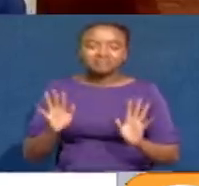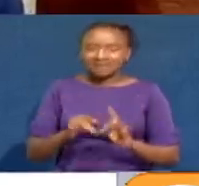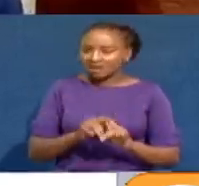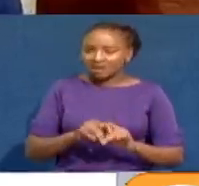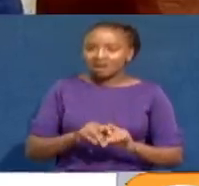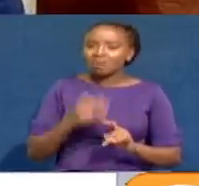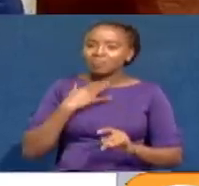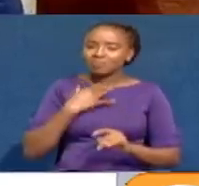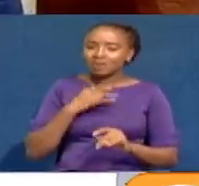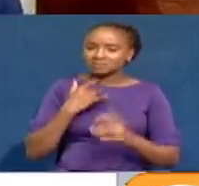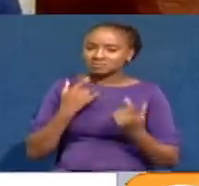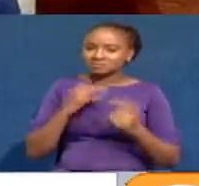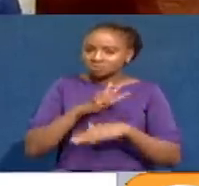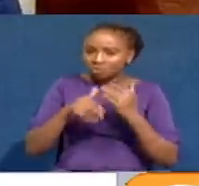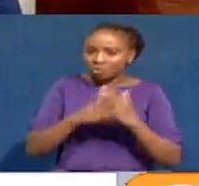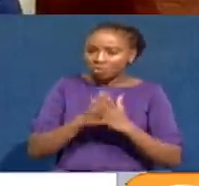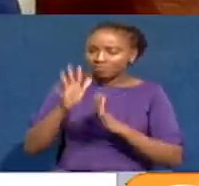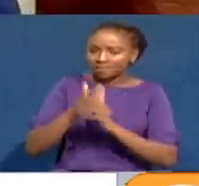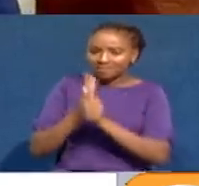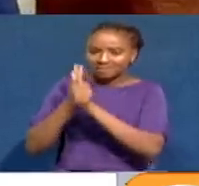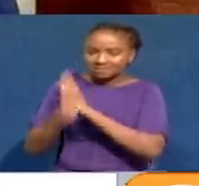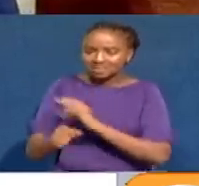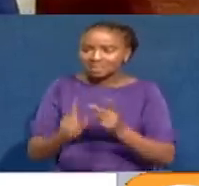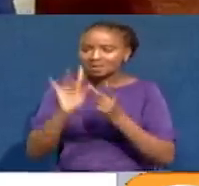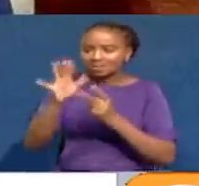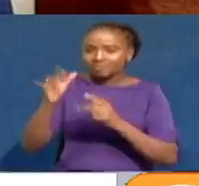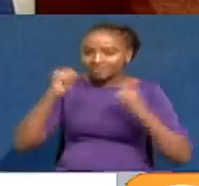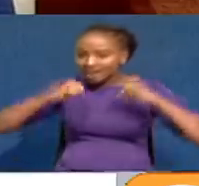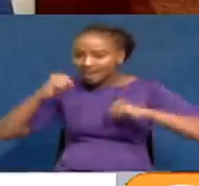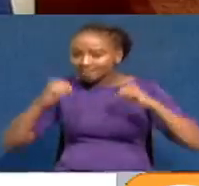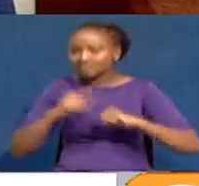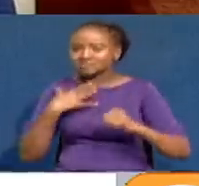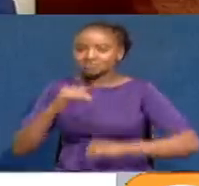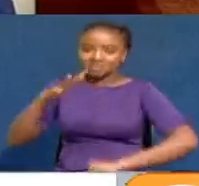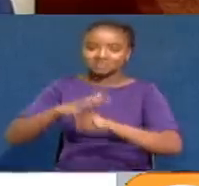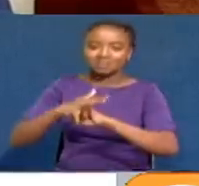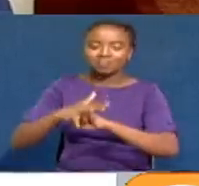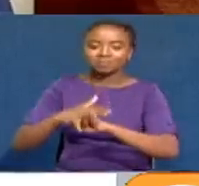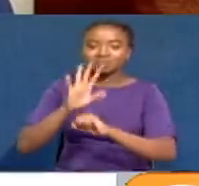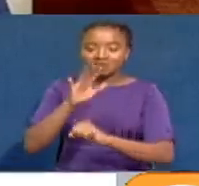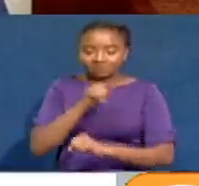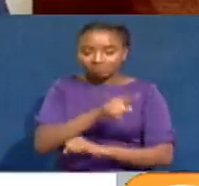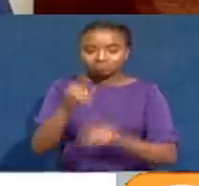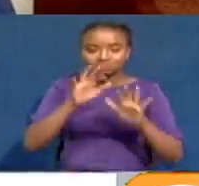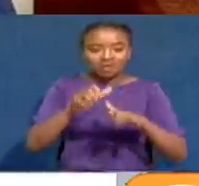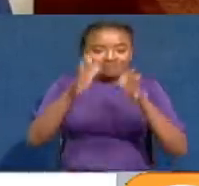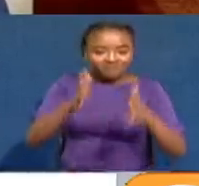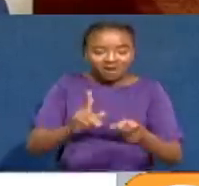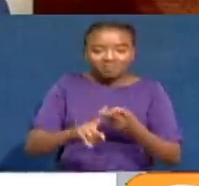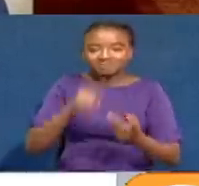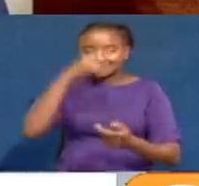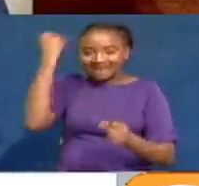to harness every talent. We want to harness every ability of the Kenyan person, from the farmer to the hustler to the other person, so